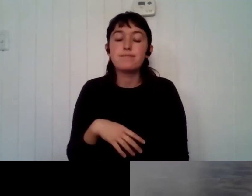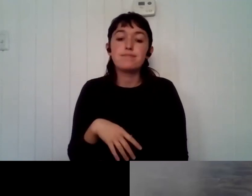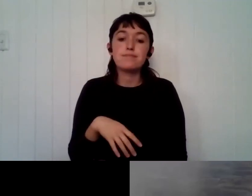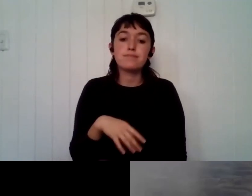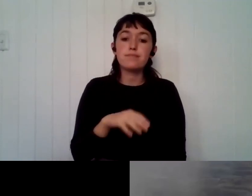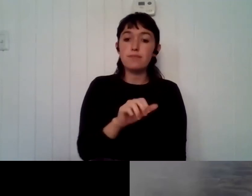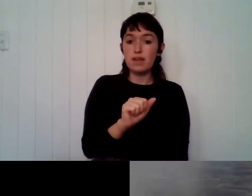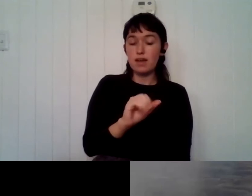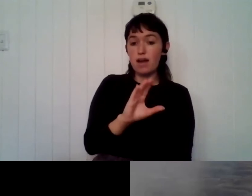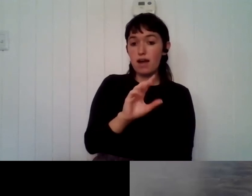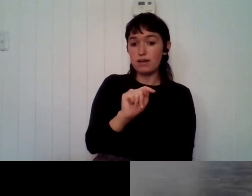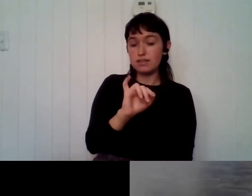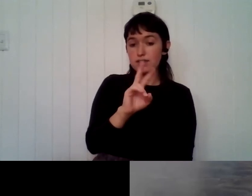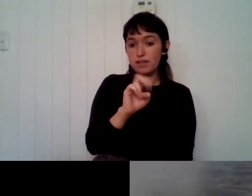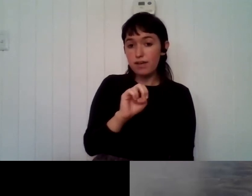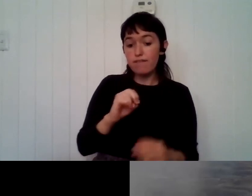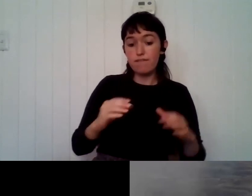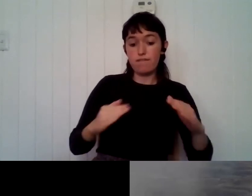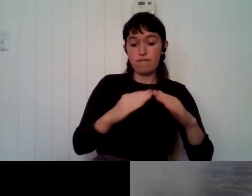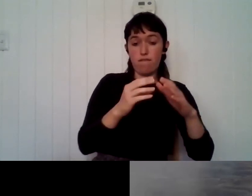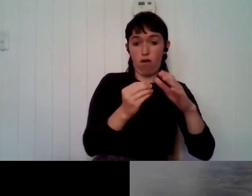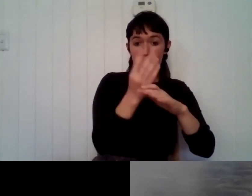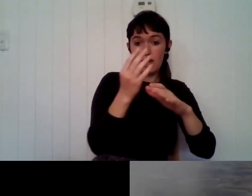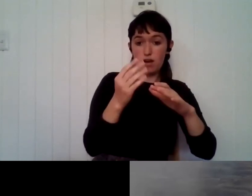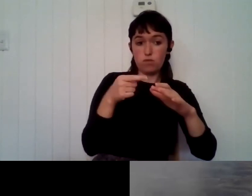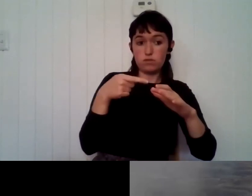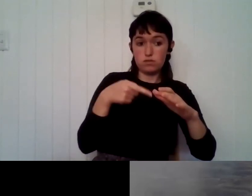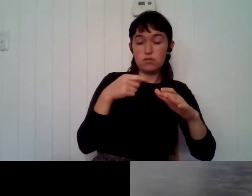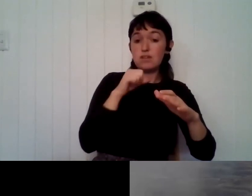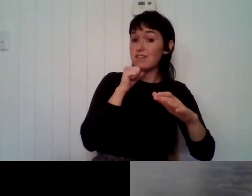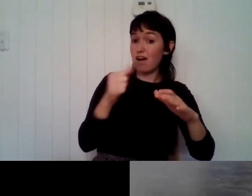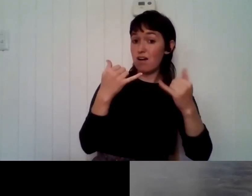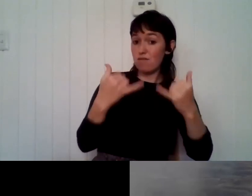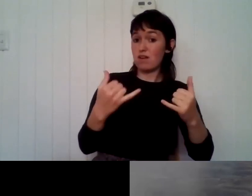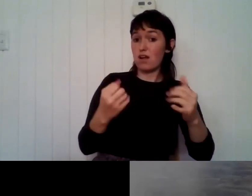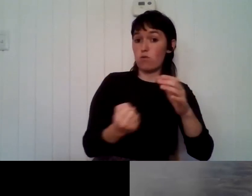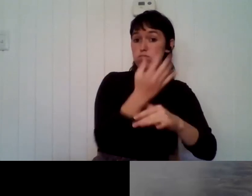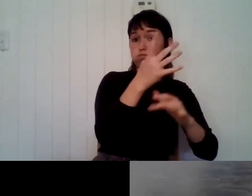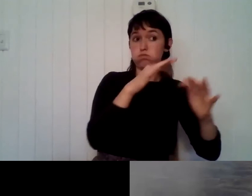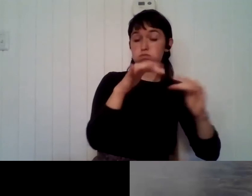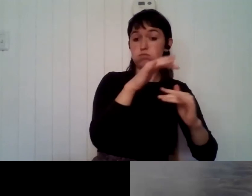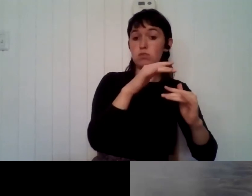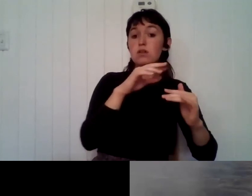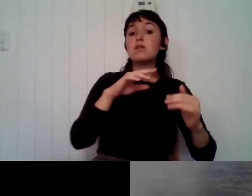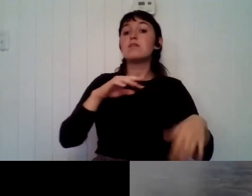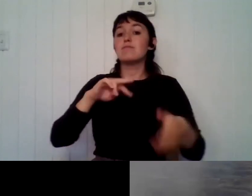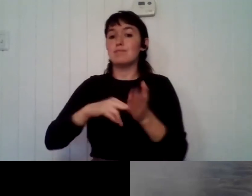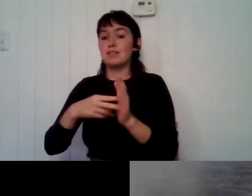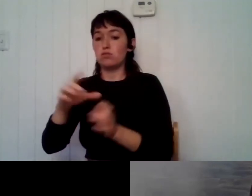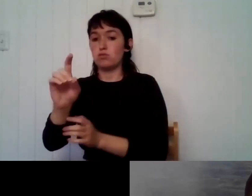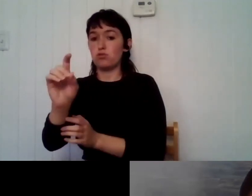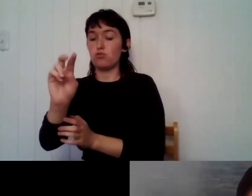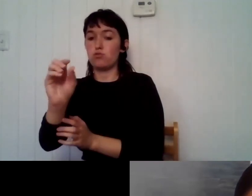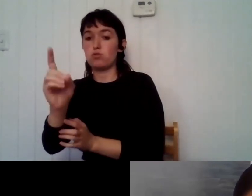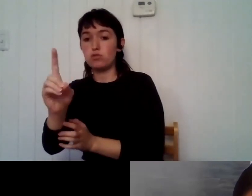are dormant. And dormant volcanoes that we know they are active need to be monitored in order to give heads up to the